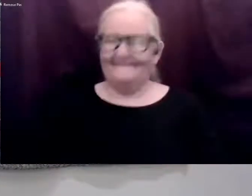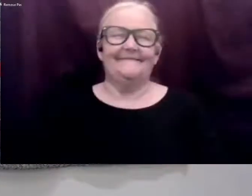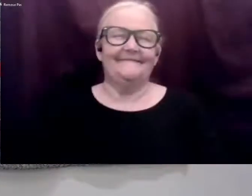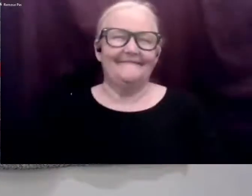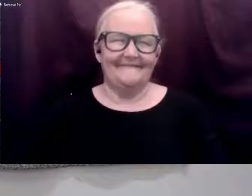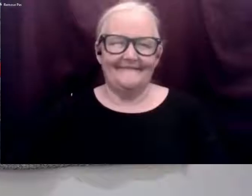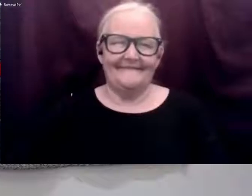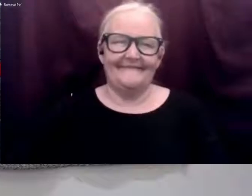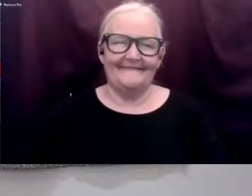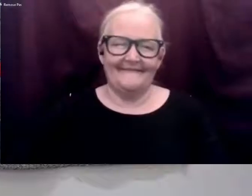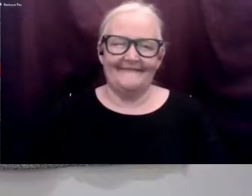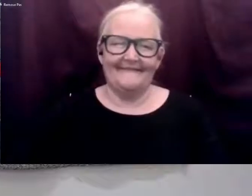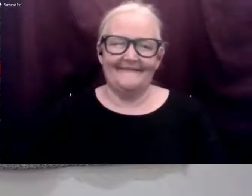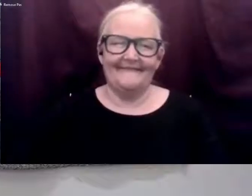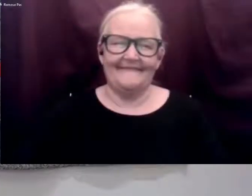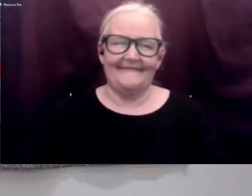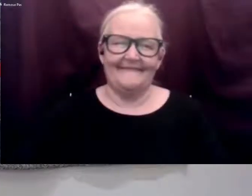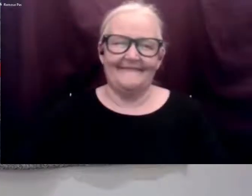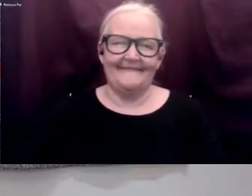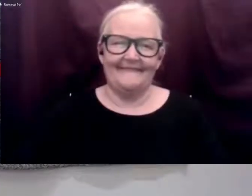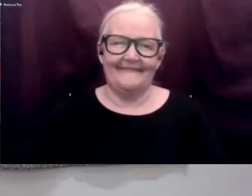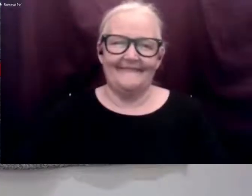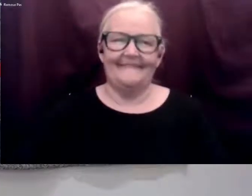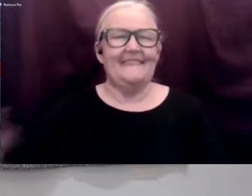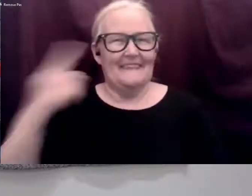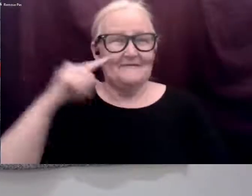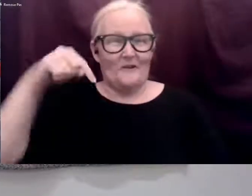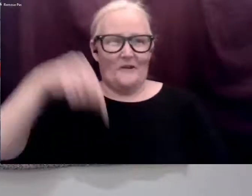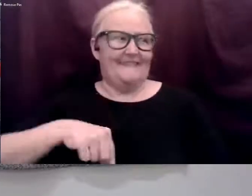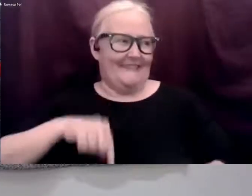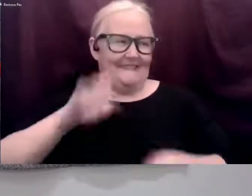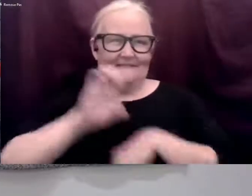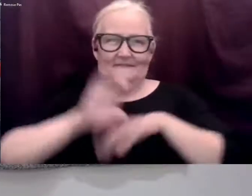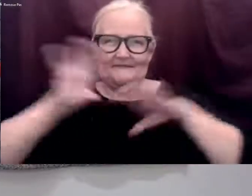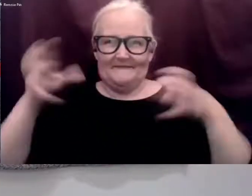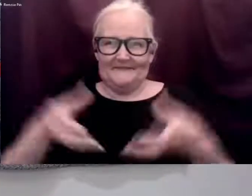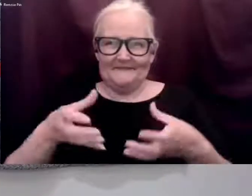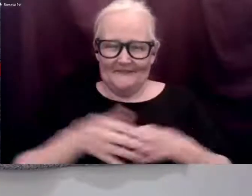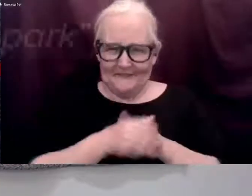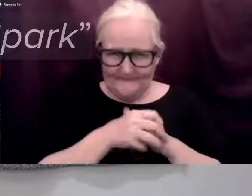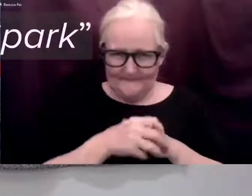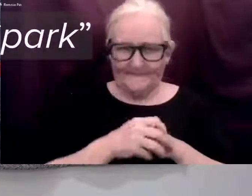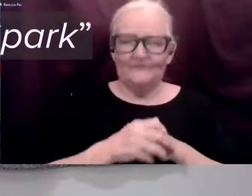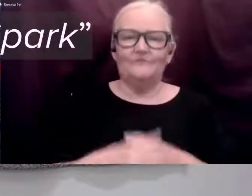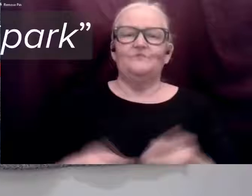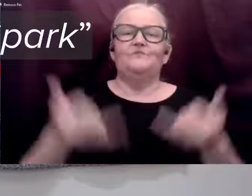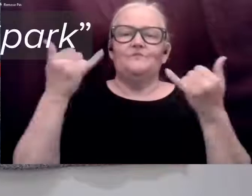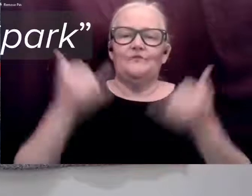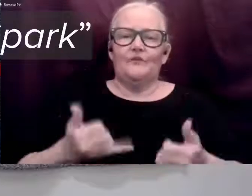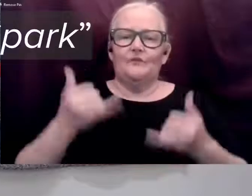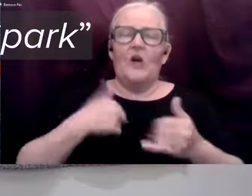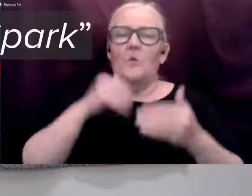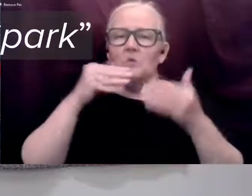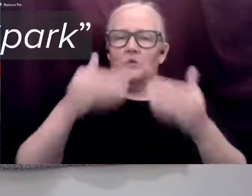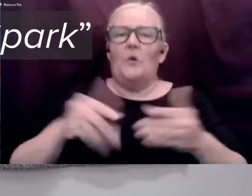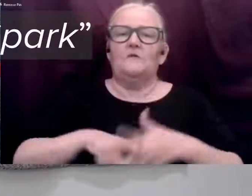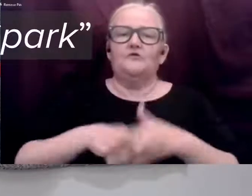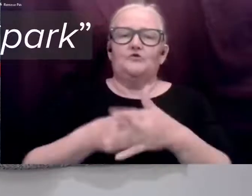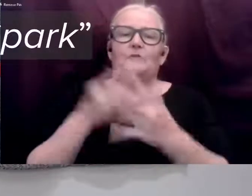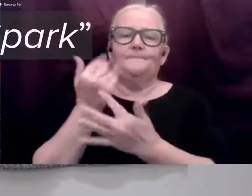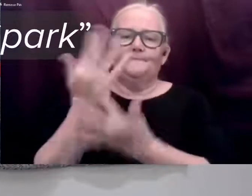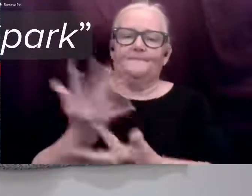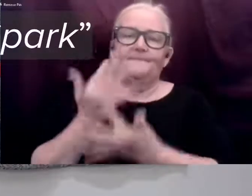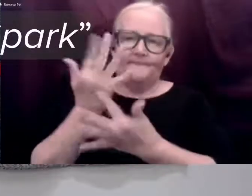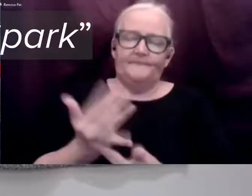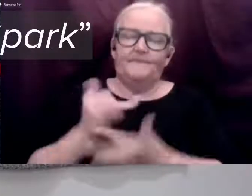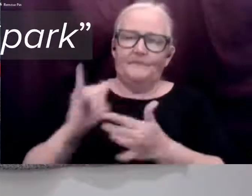of this congregation. So it's now time to light our flaming chalice, symbol of our free faith, and reaffirm our